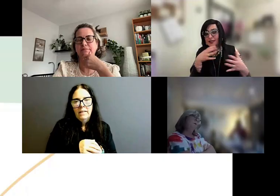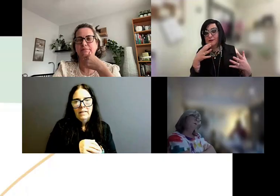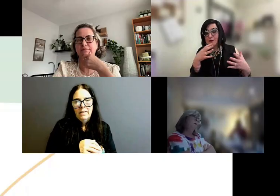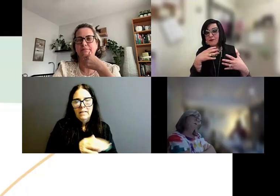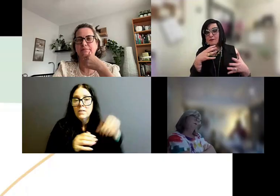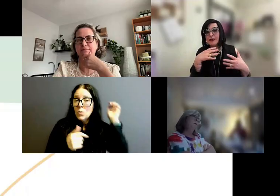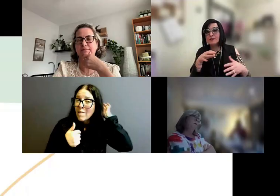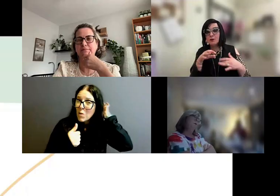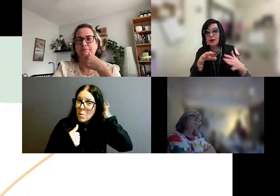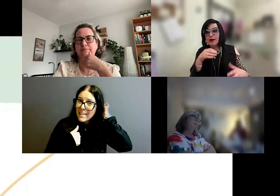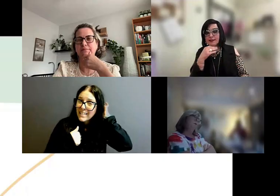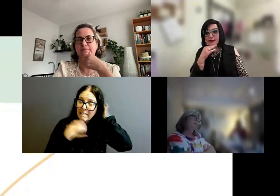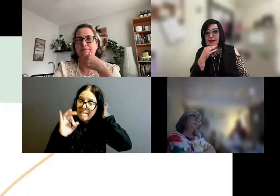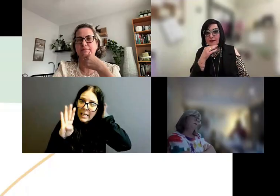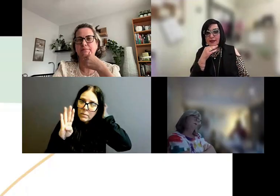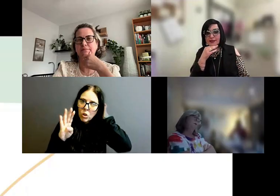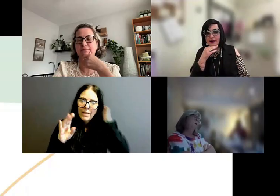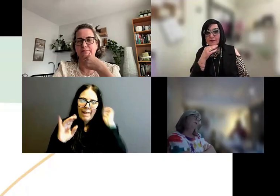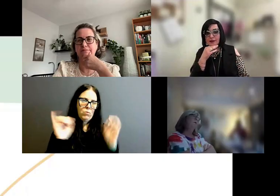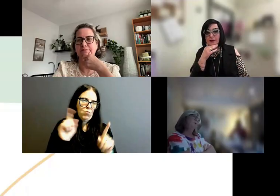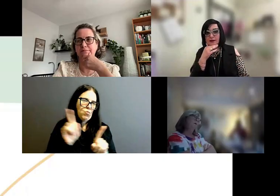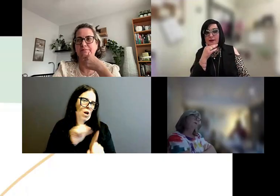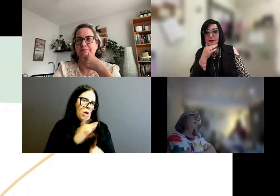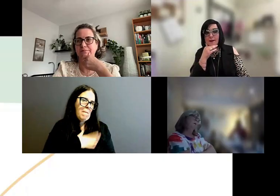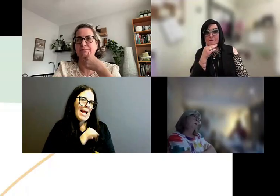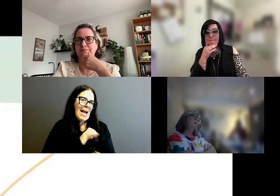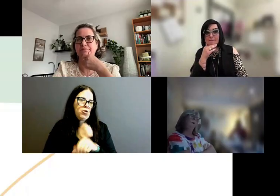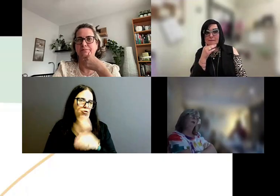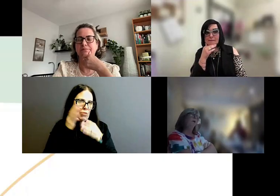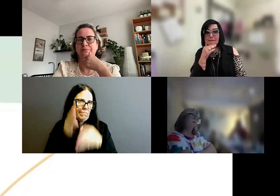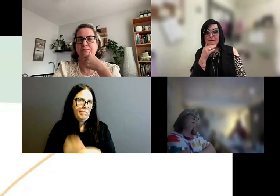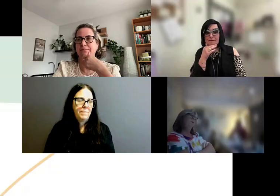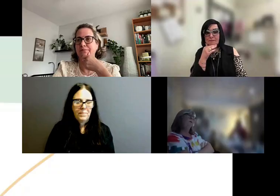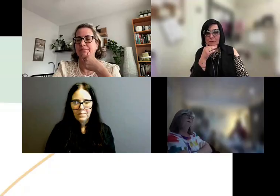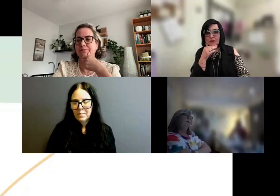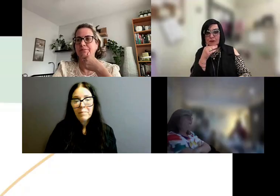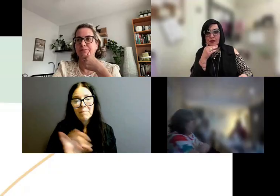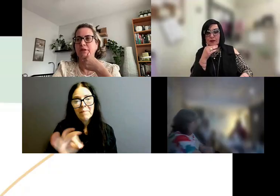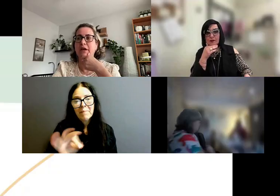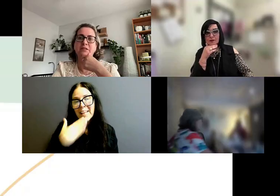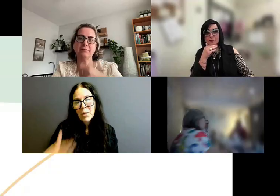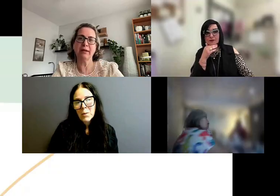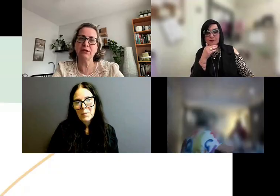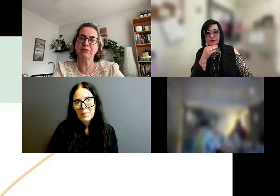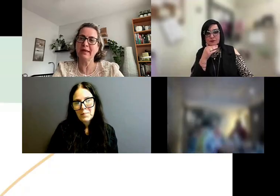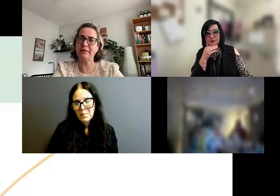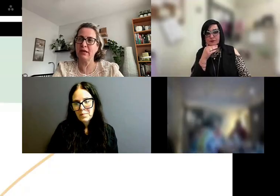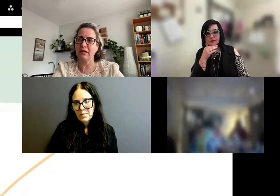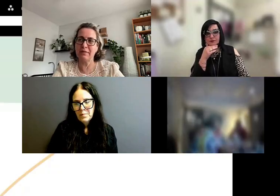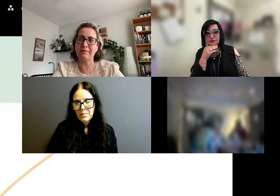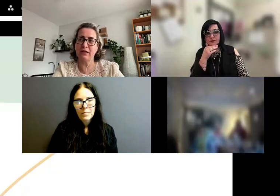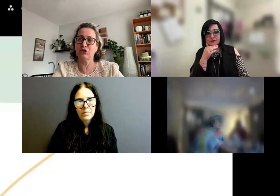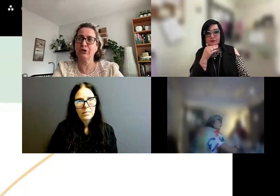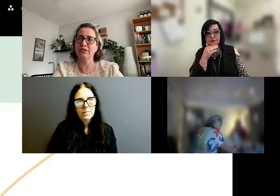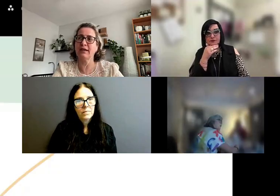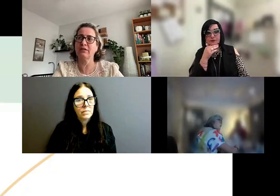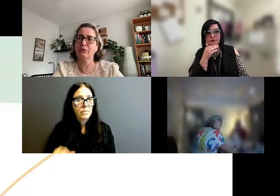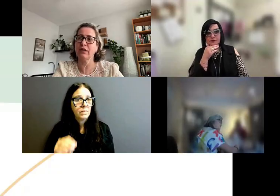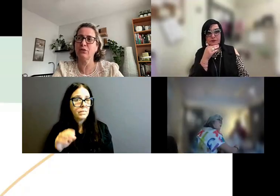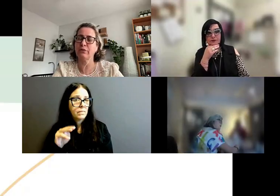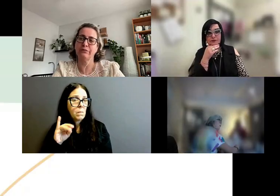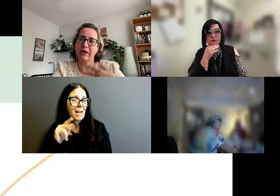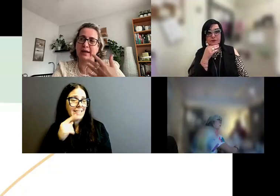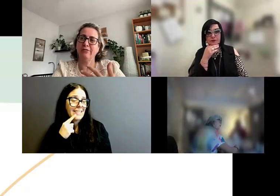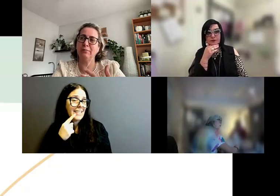more Facebook for me is where I dedicate my time. Thank you. And sometimes it may be a choice.